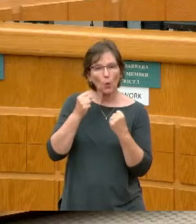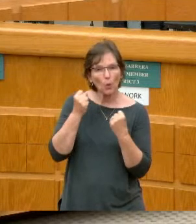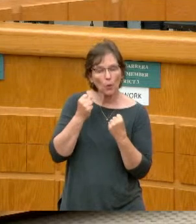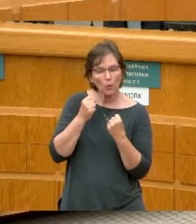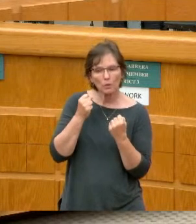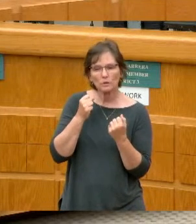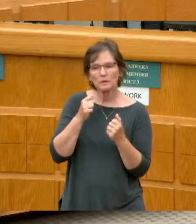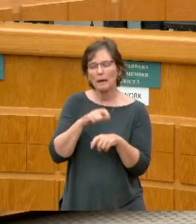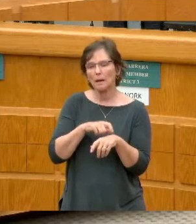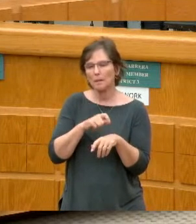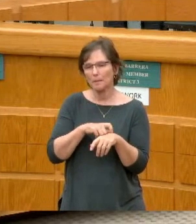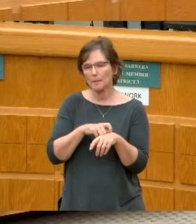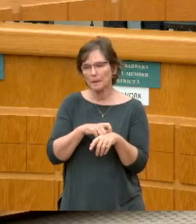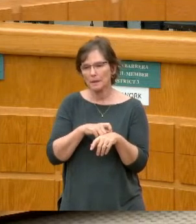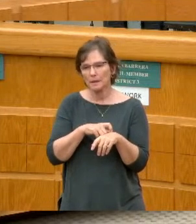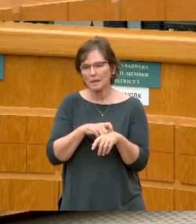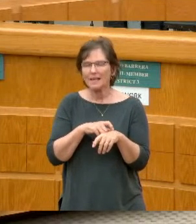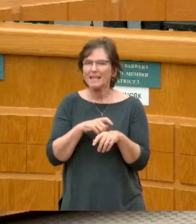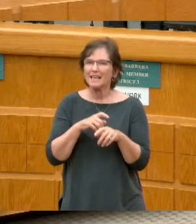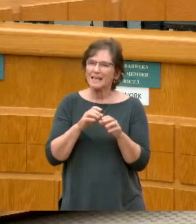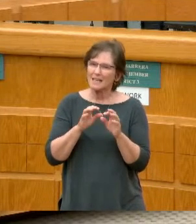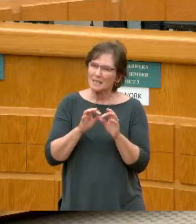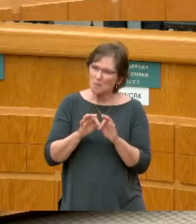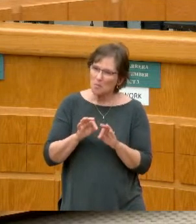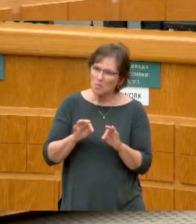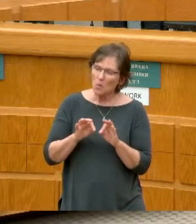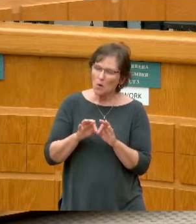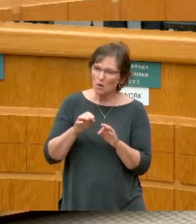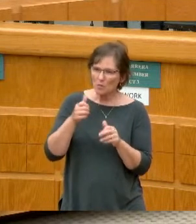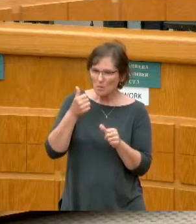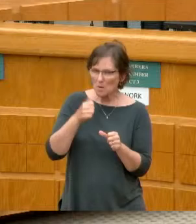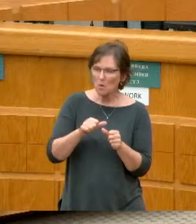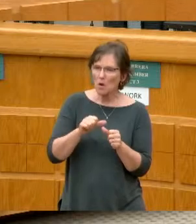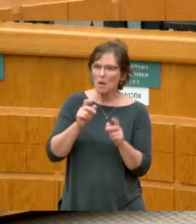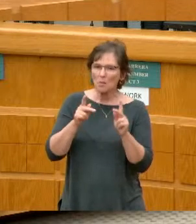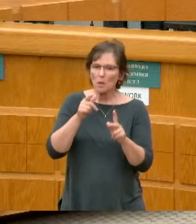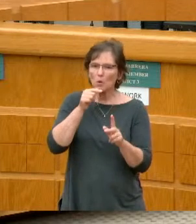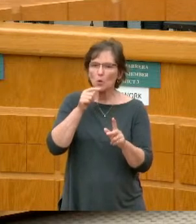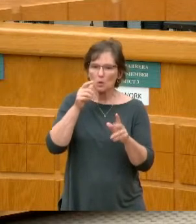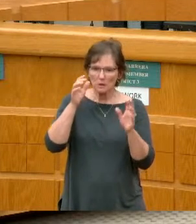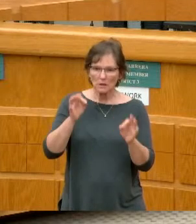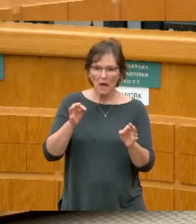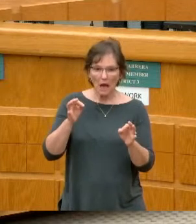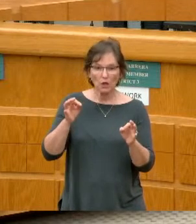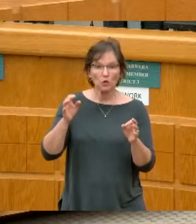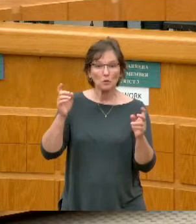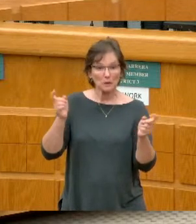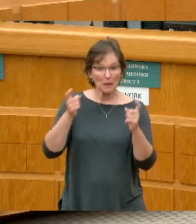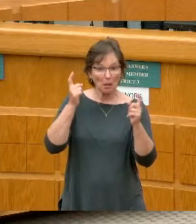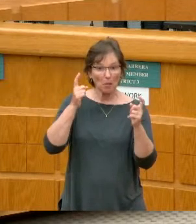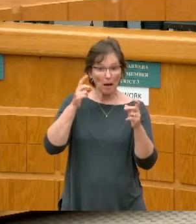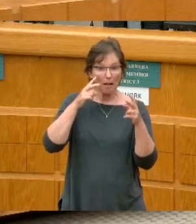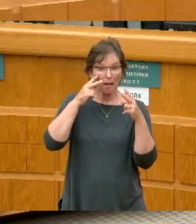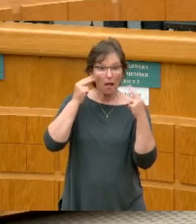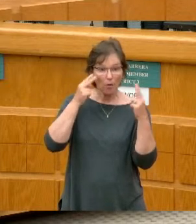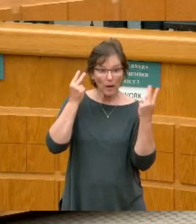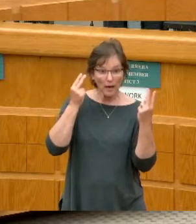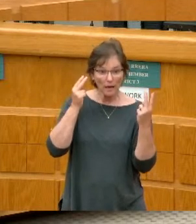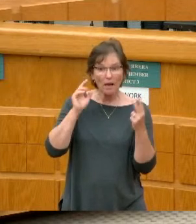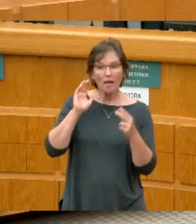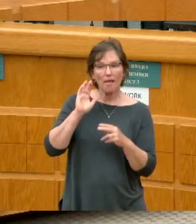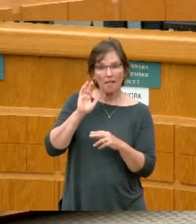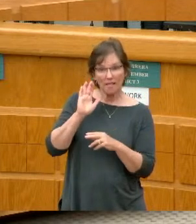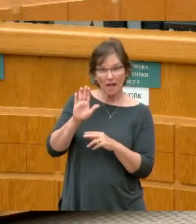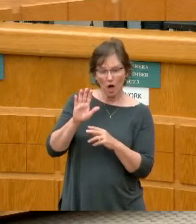extremely concerned with the vulnerability of our entire population going into colder weather, where more people will